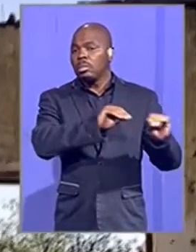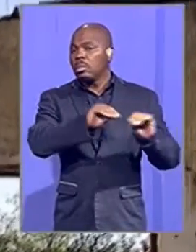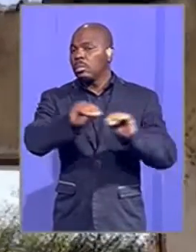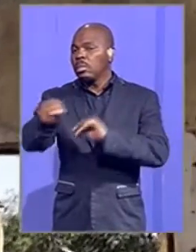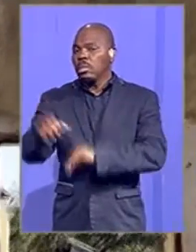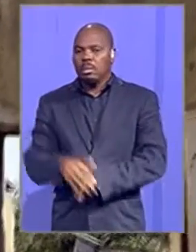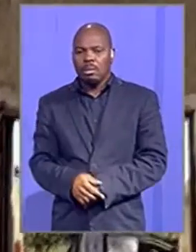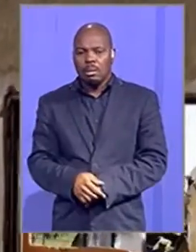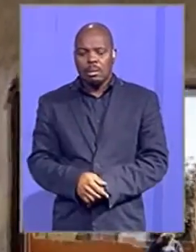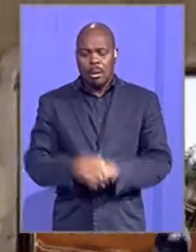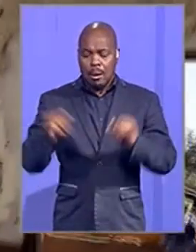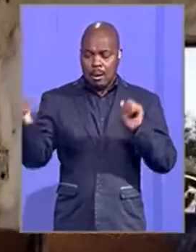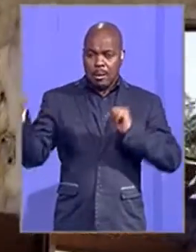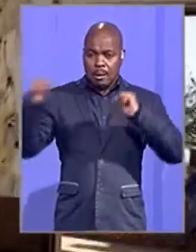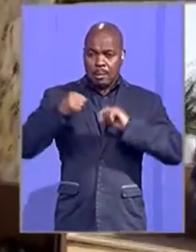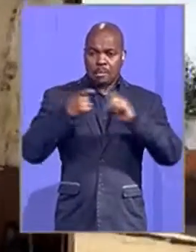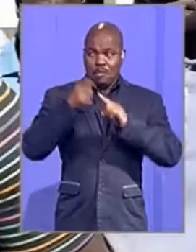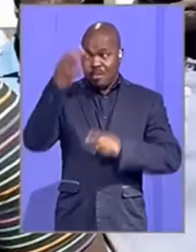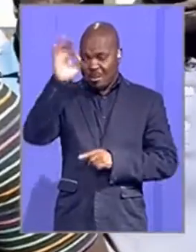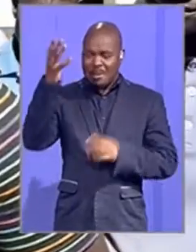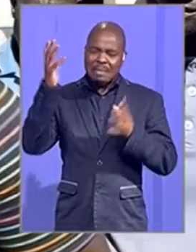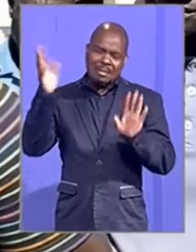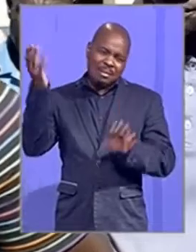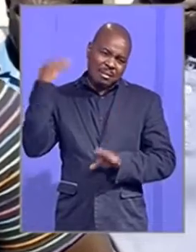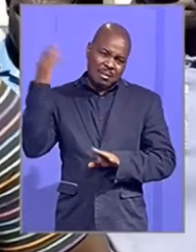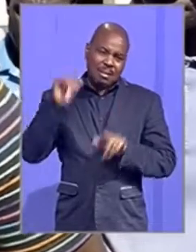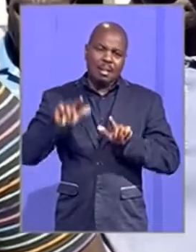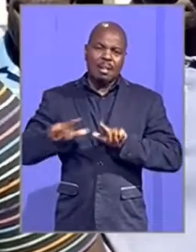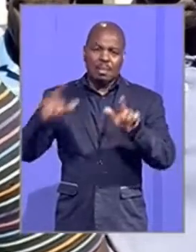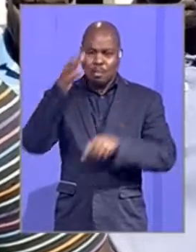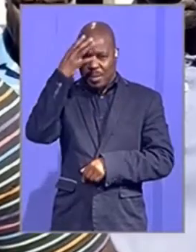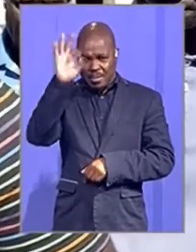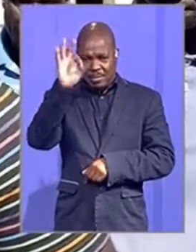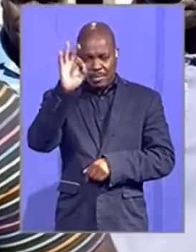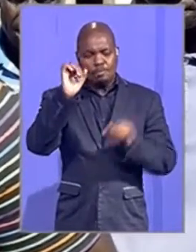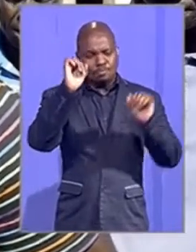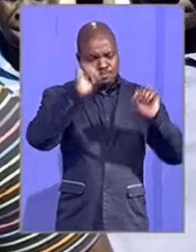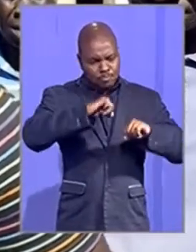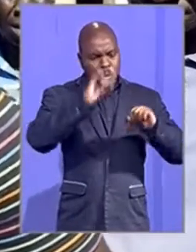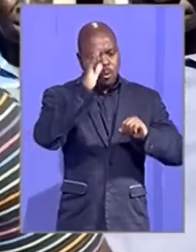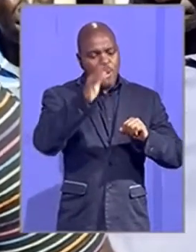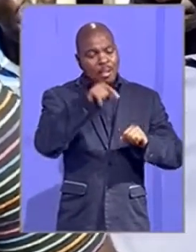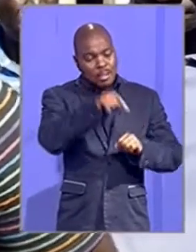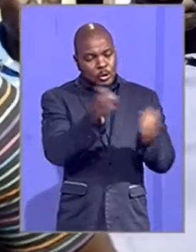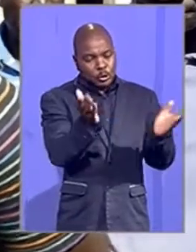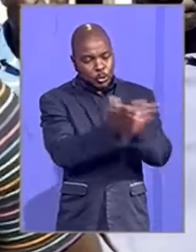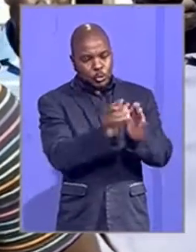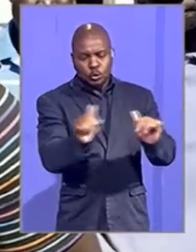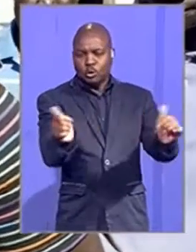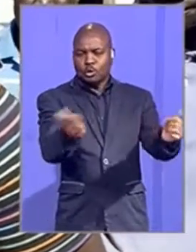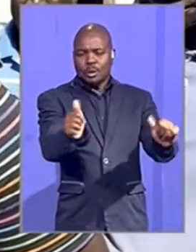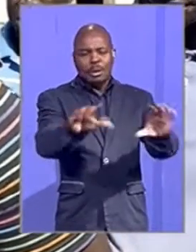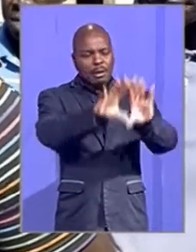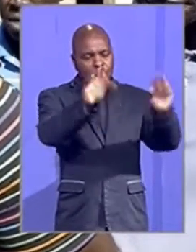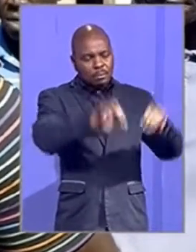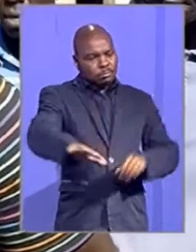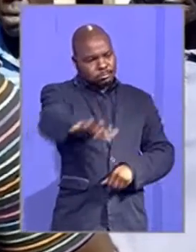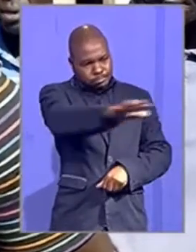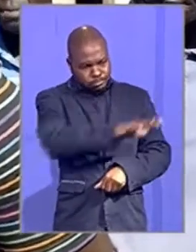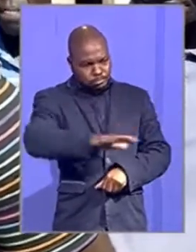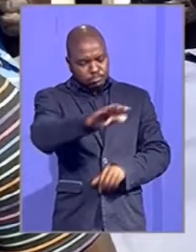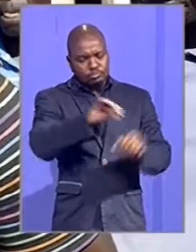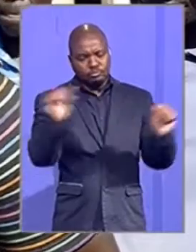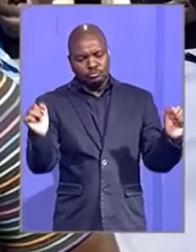ba le tumellano le ba mmuso wa Limpopo re pelo la golo le redi ntongo le ngwe